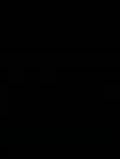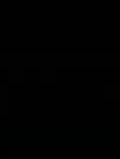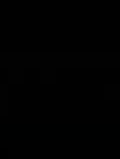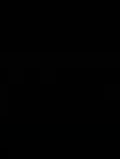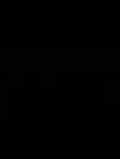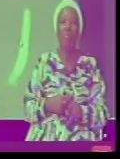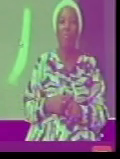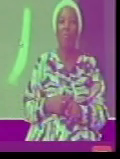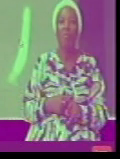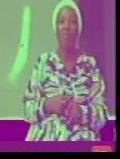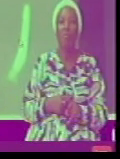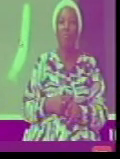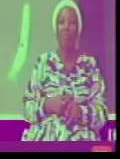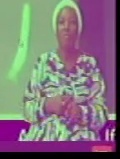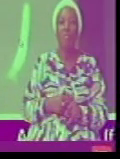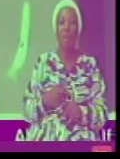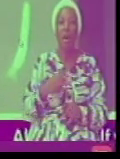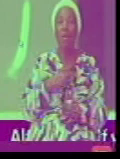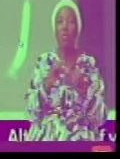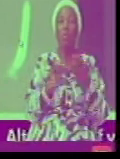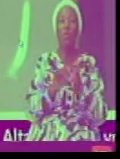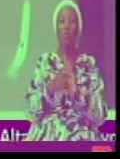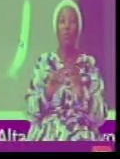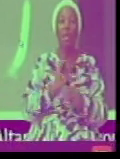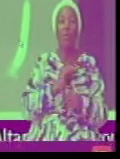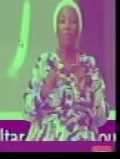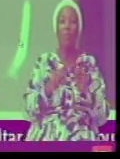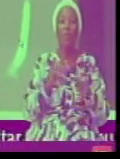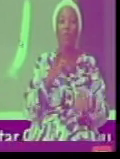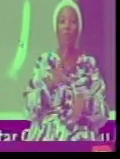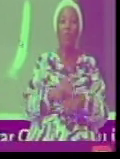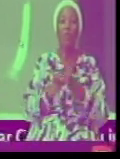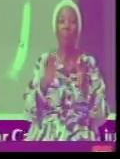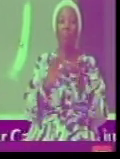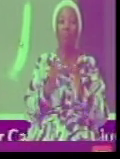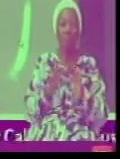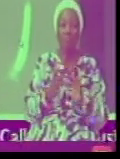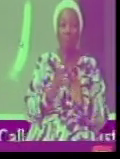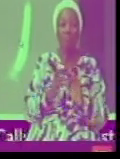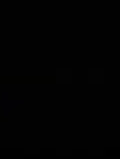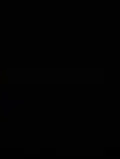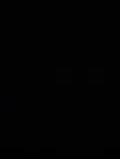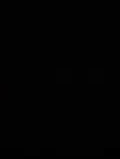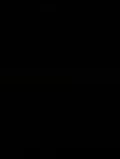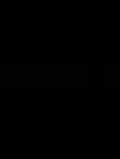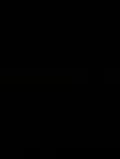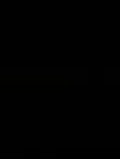Quickly, and those online.